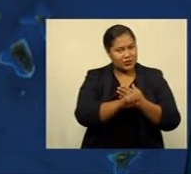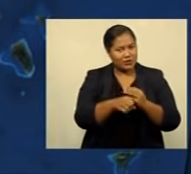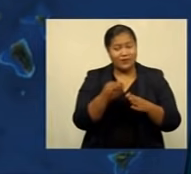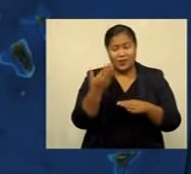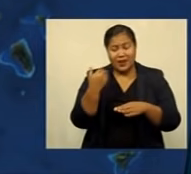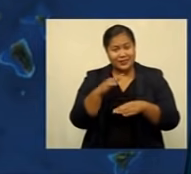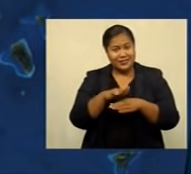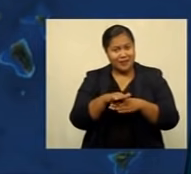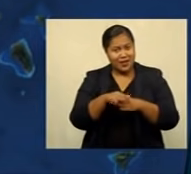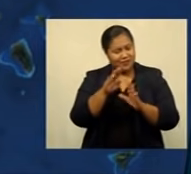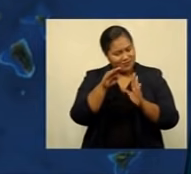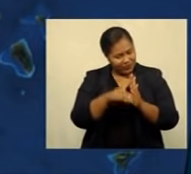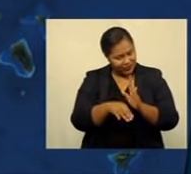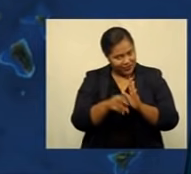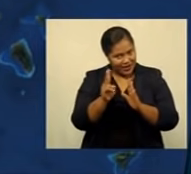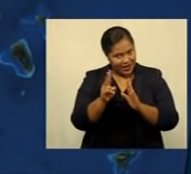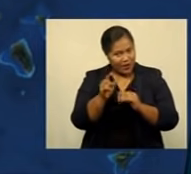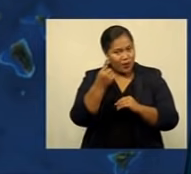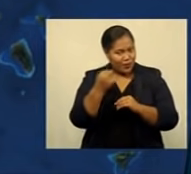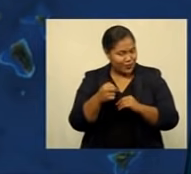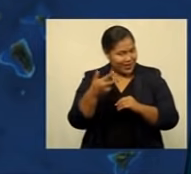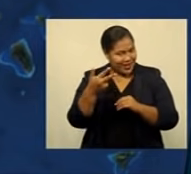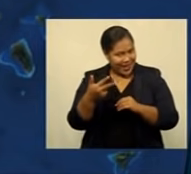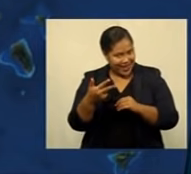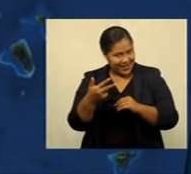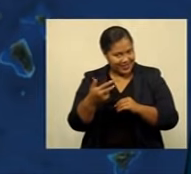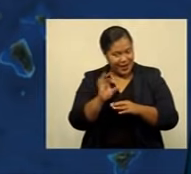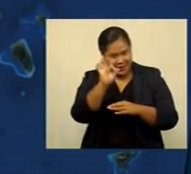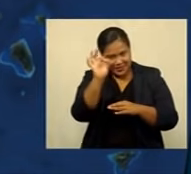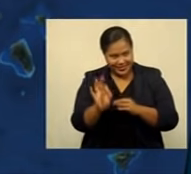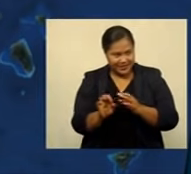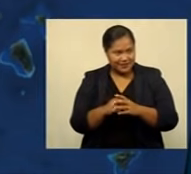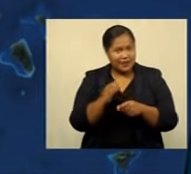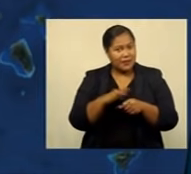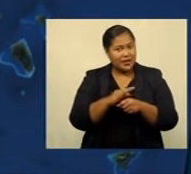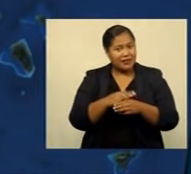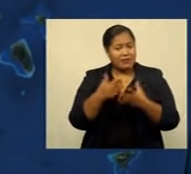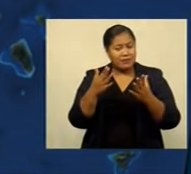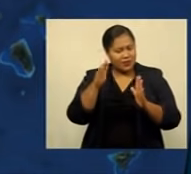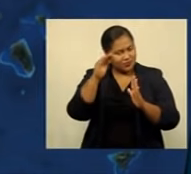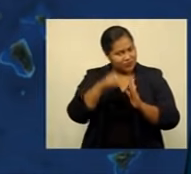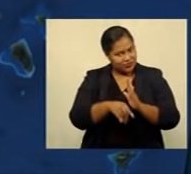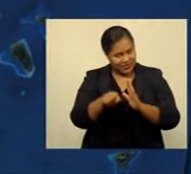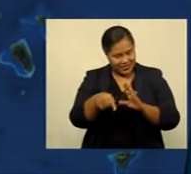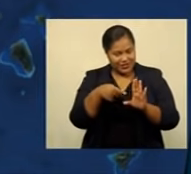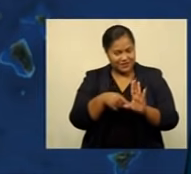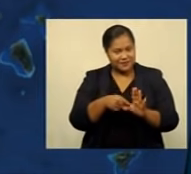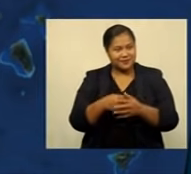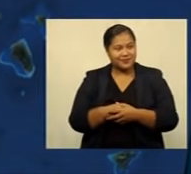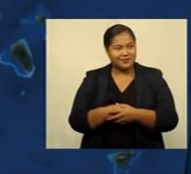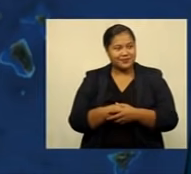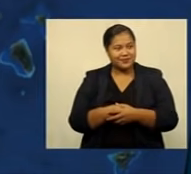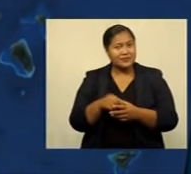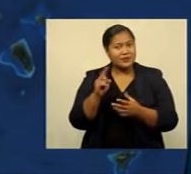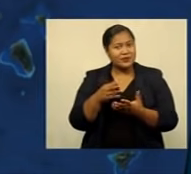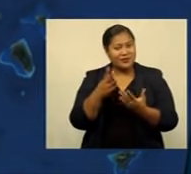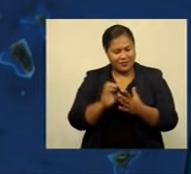last month fell 1.8% from a month earlier, making it the biggest drop this year. With a light data